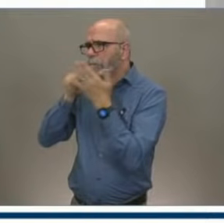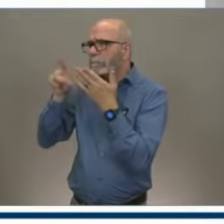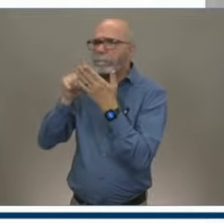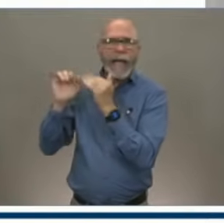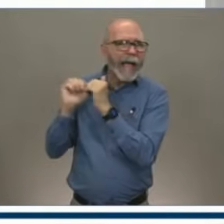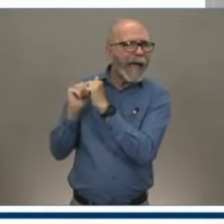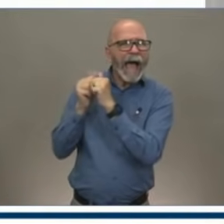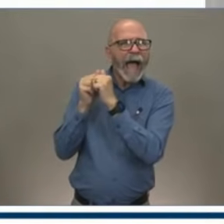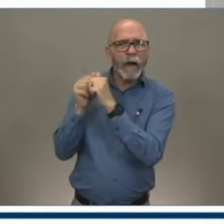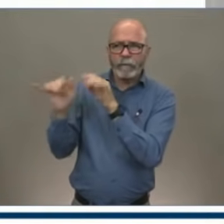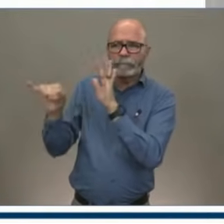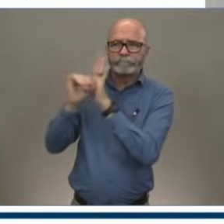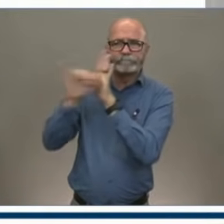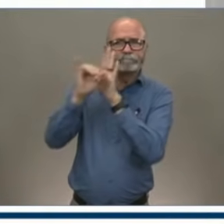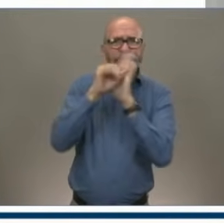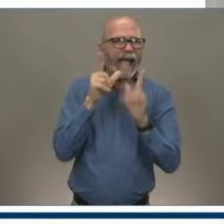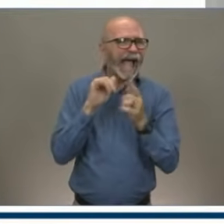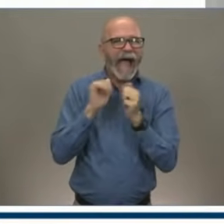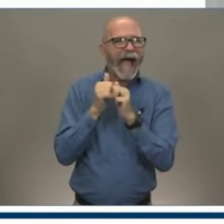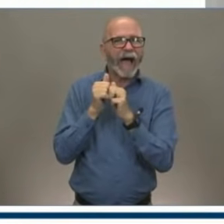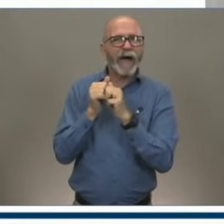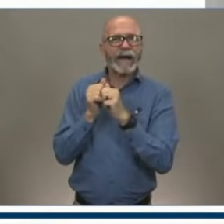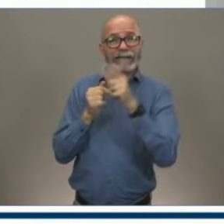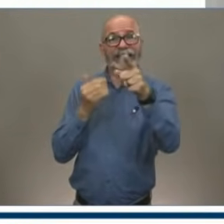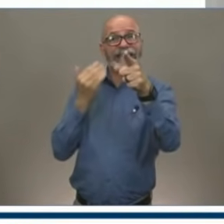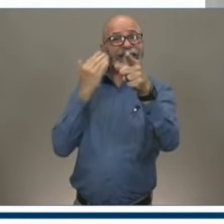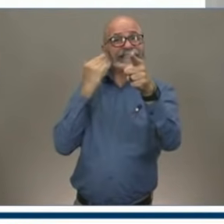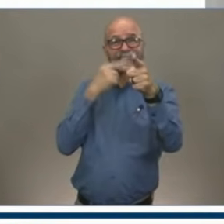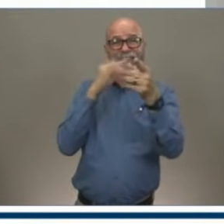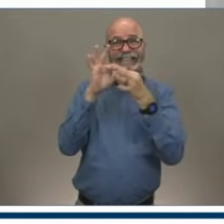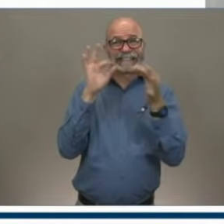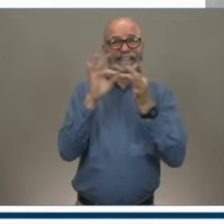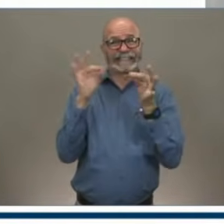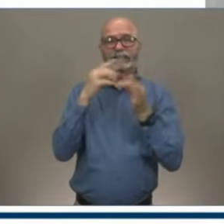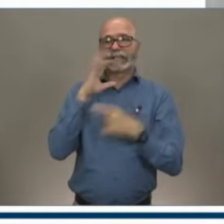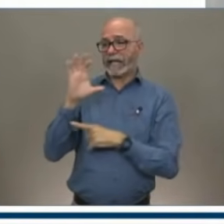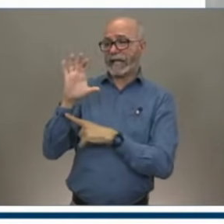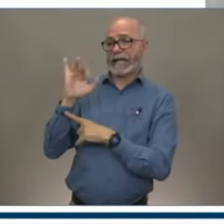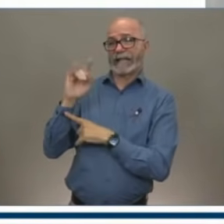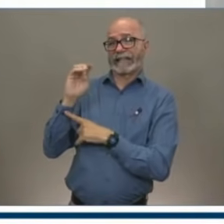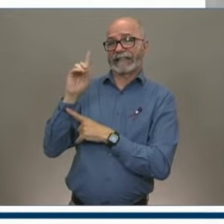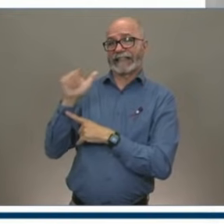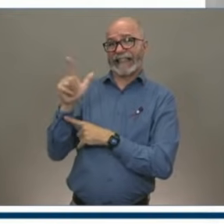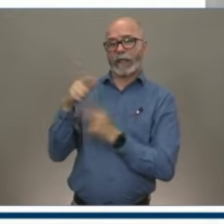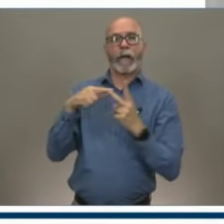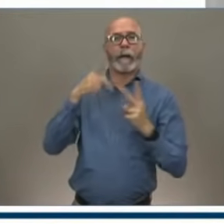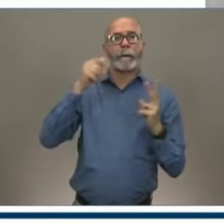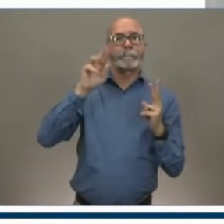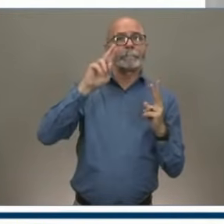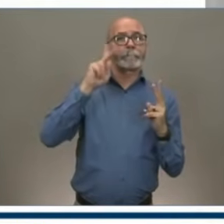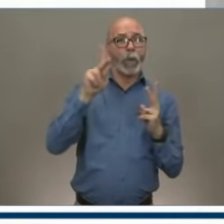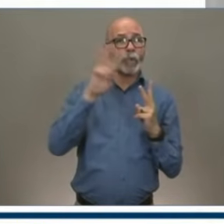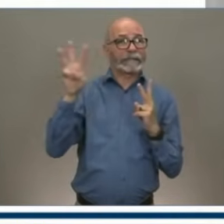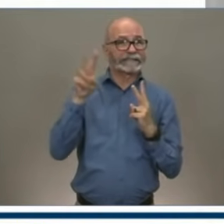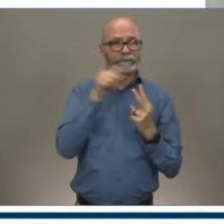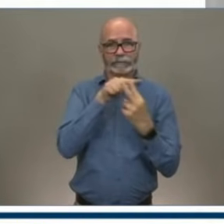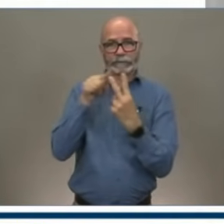like Citadel and the Park, the one in Clayton